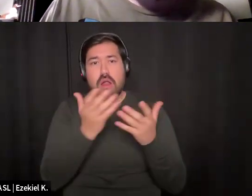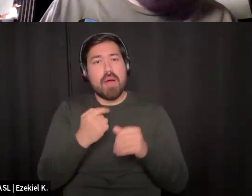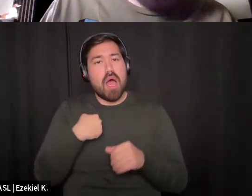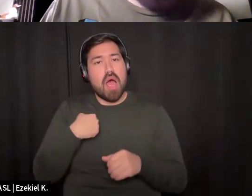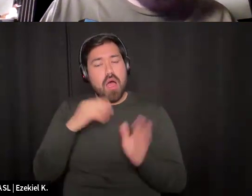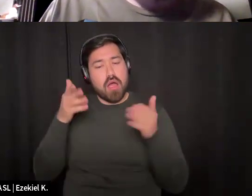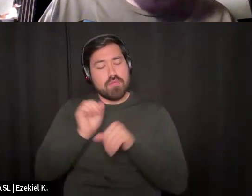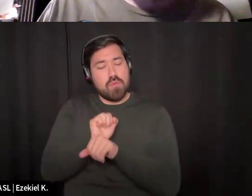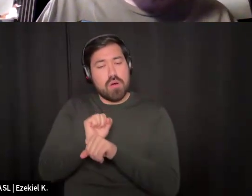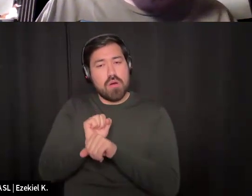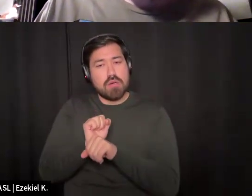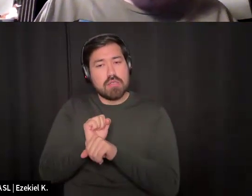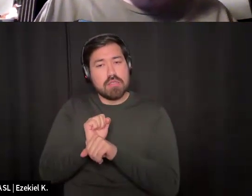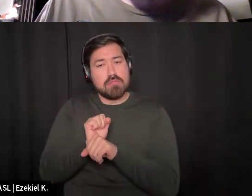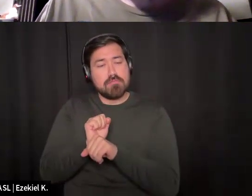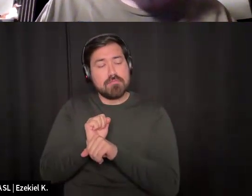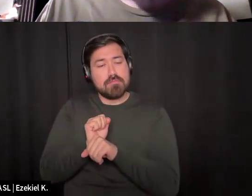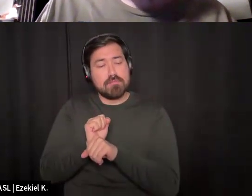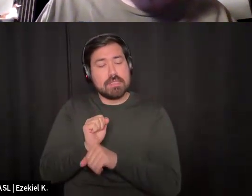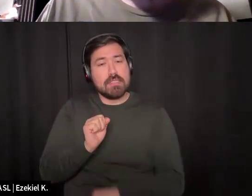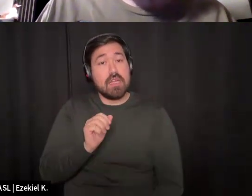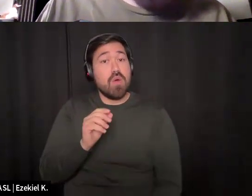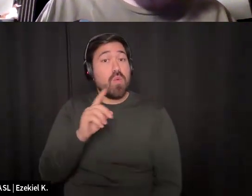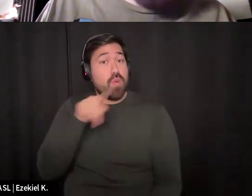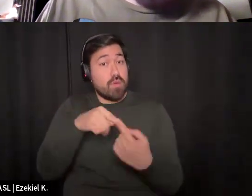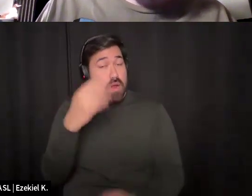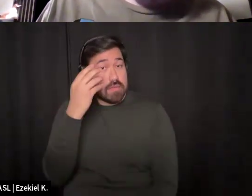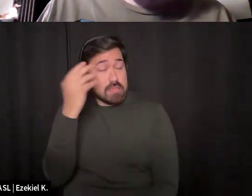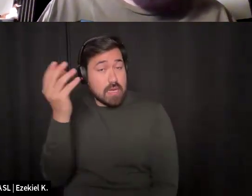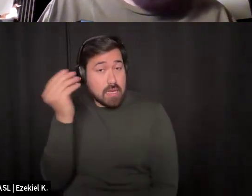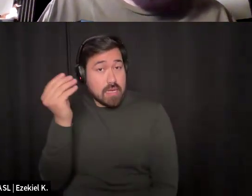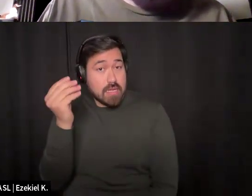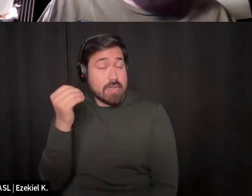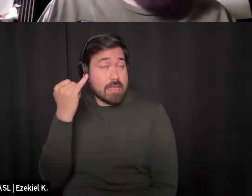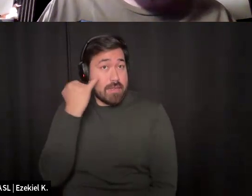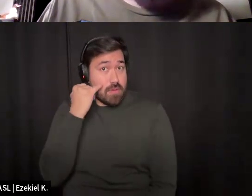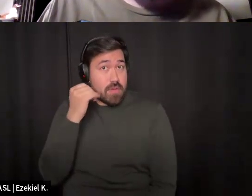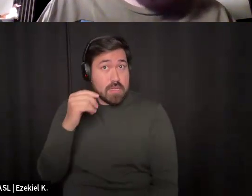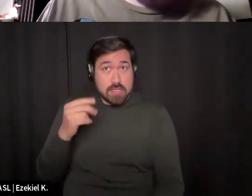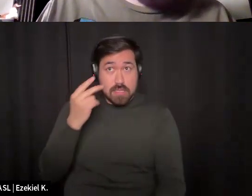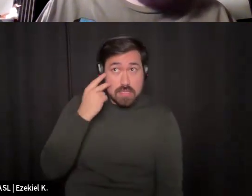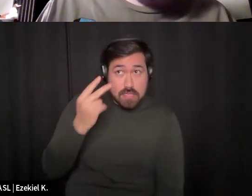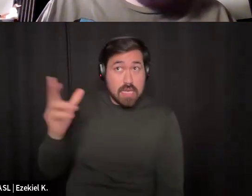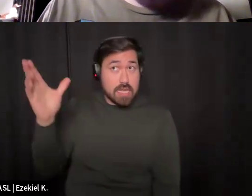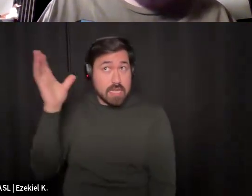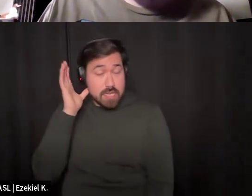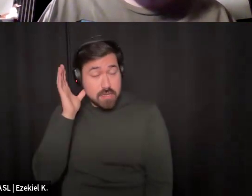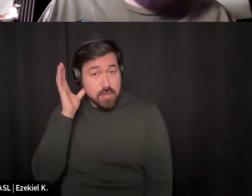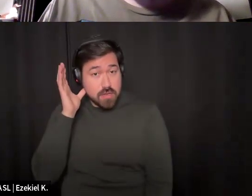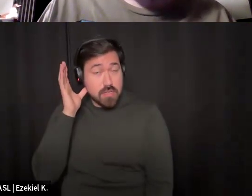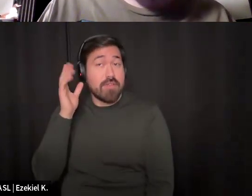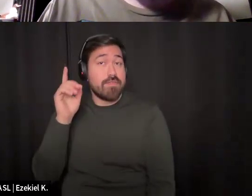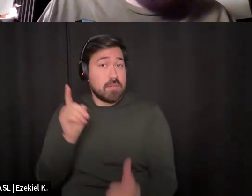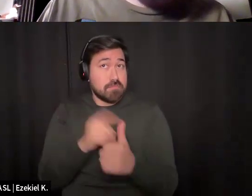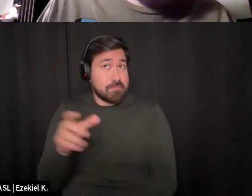since, is that when you are outside and if you're able to hear and see, is that you hear the